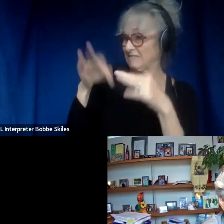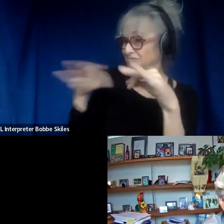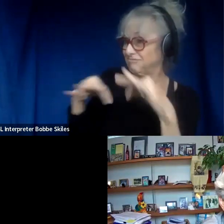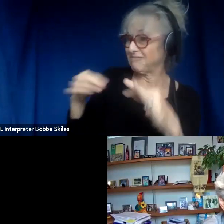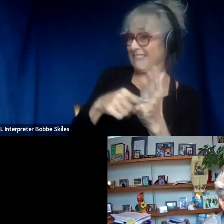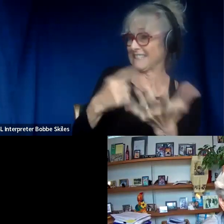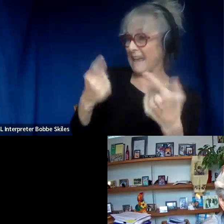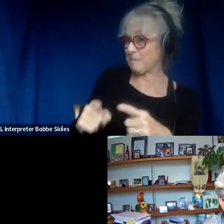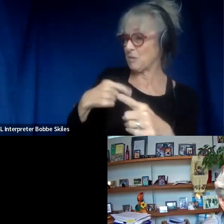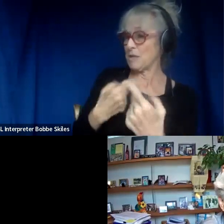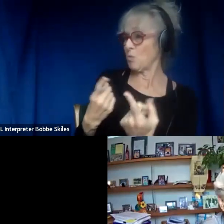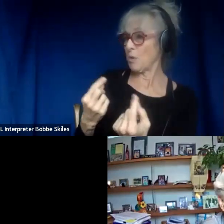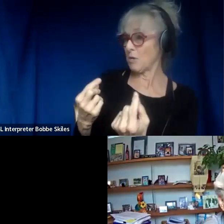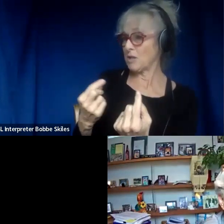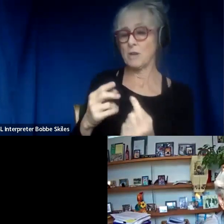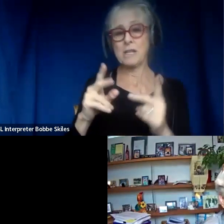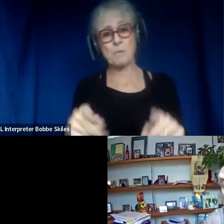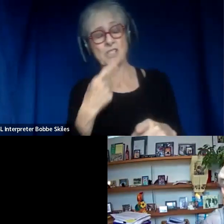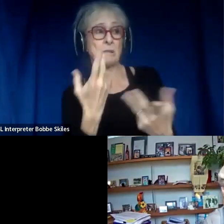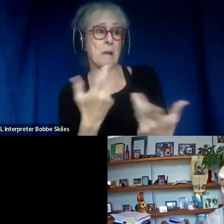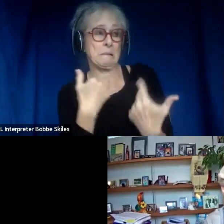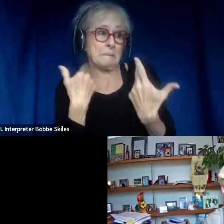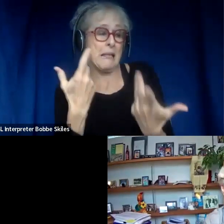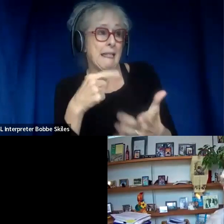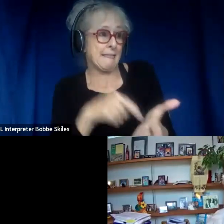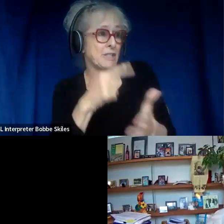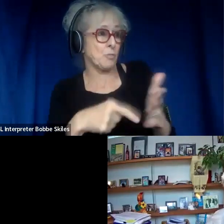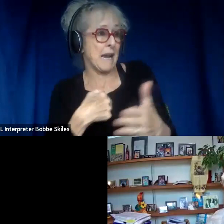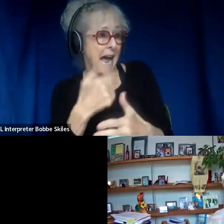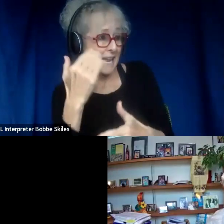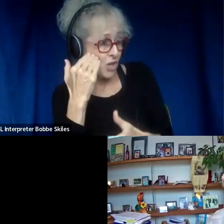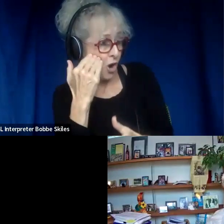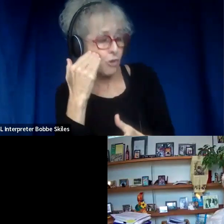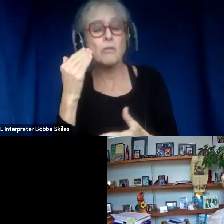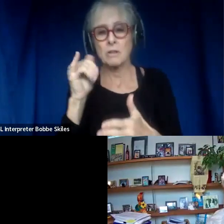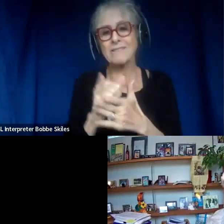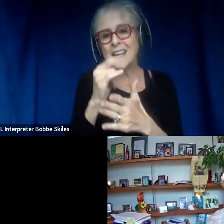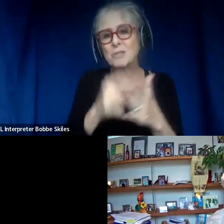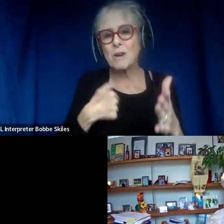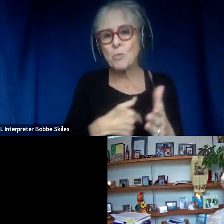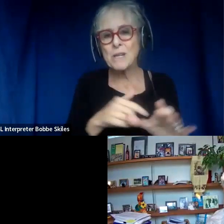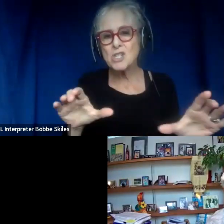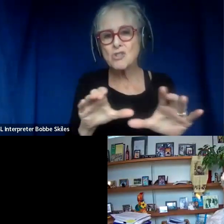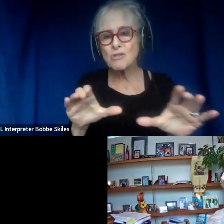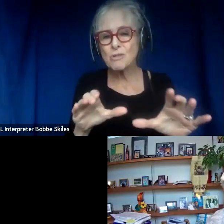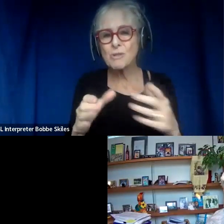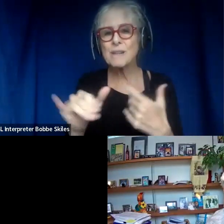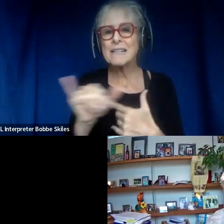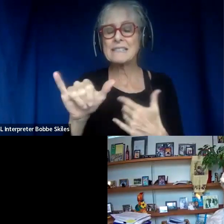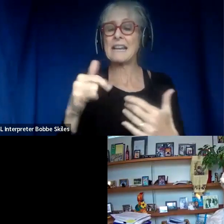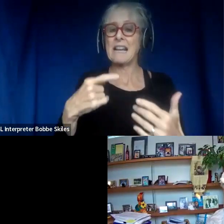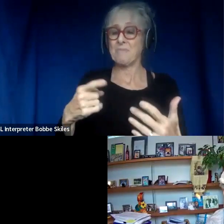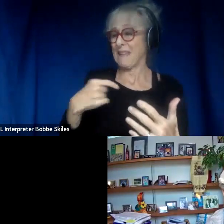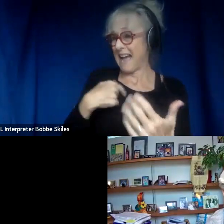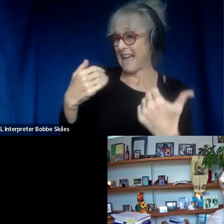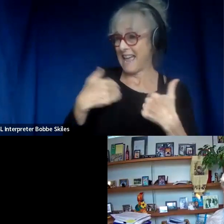Mm-hmm. And your answer is like, okay, here's what I know. That's a lot of what we do. So it's I have this need,